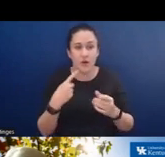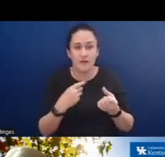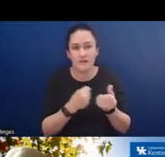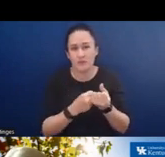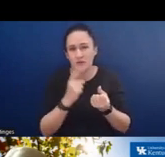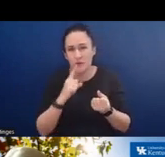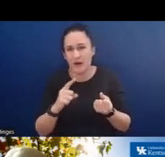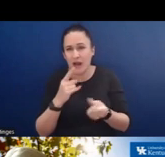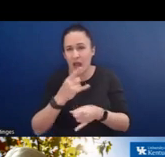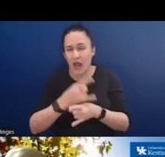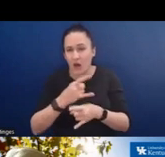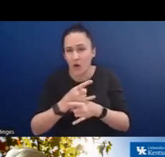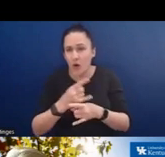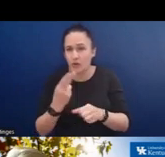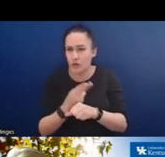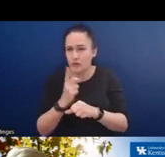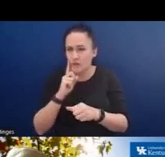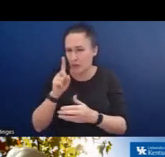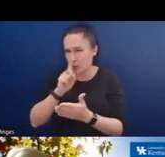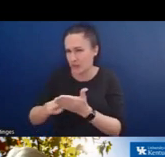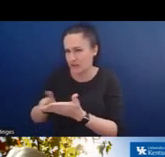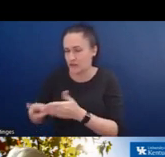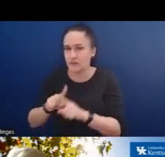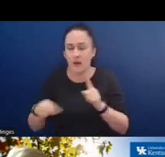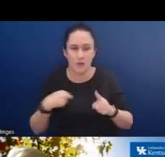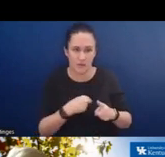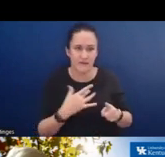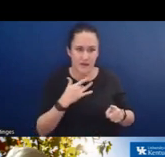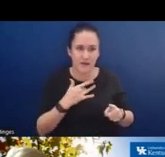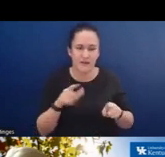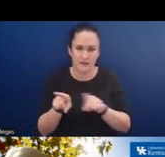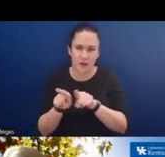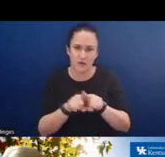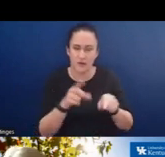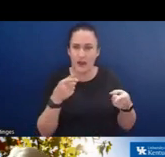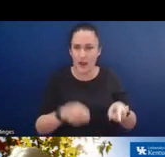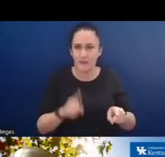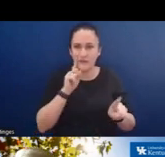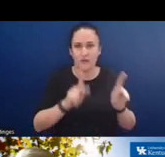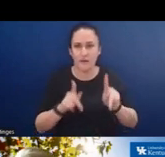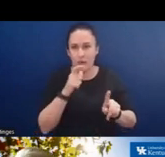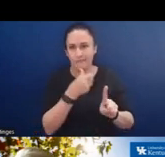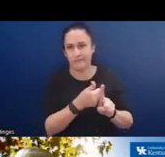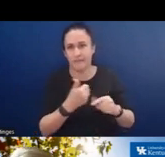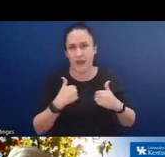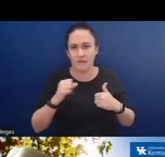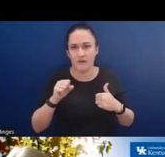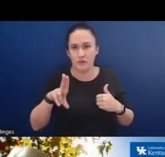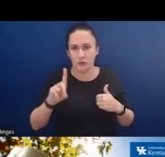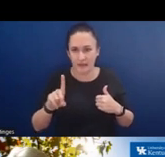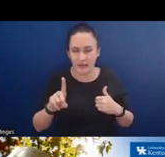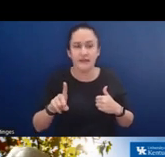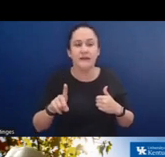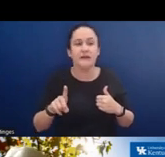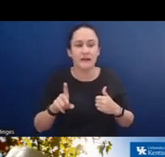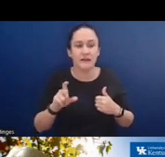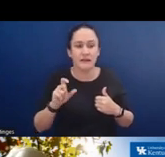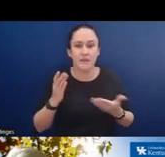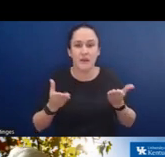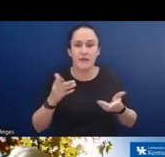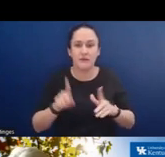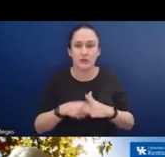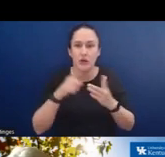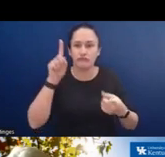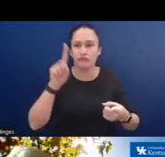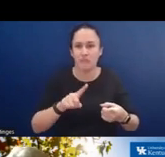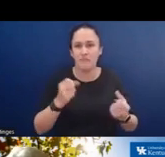we think that this probably happens as well for people with a substance use disorder, that they might start tapering. And some people had told us